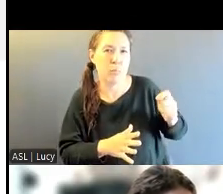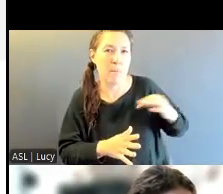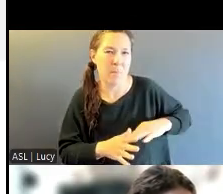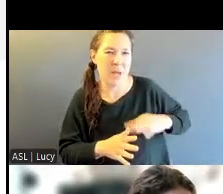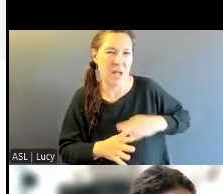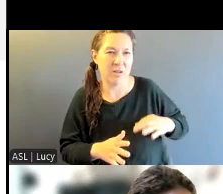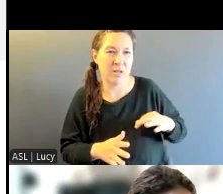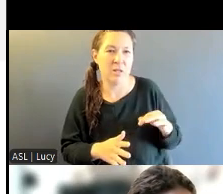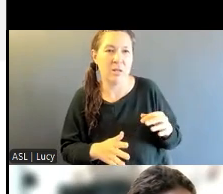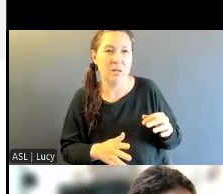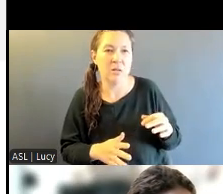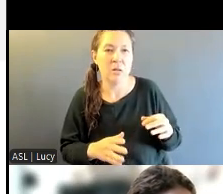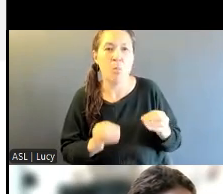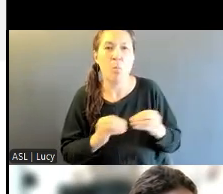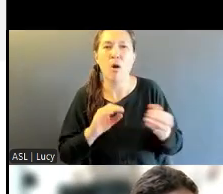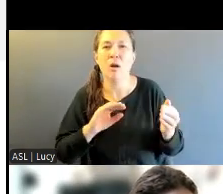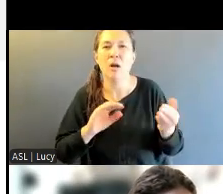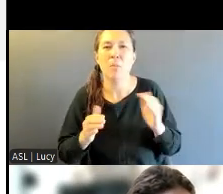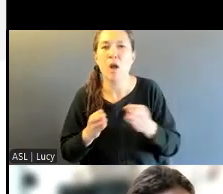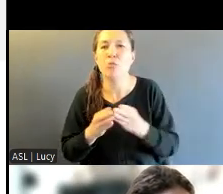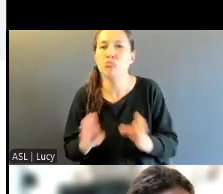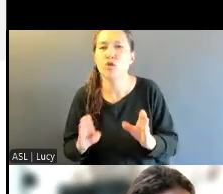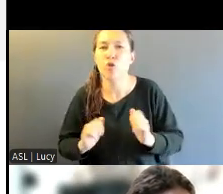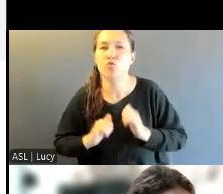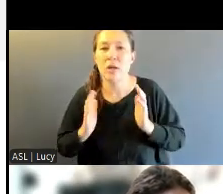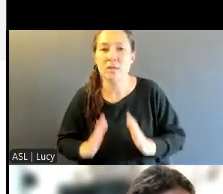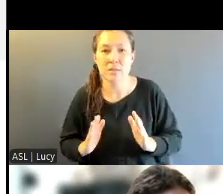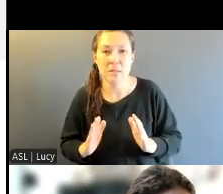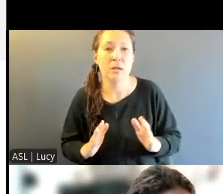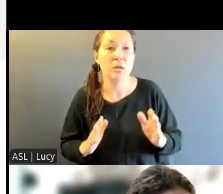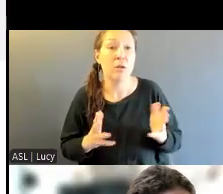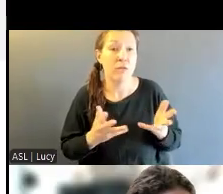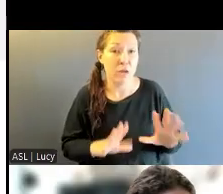pass it to Marley to talk about what we heard about this in the focus groups.